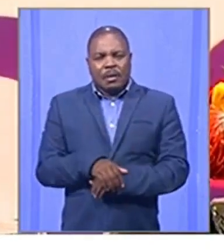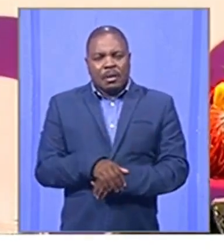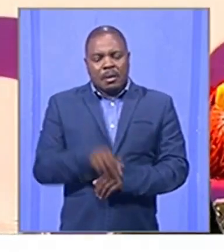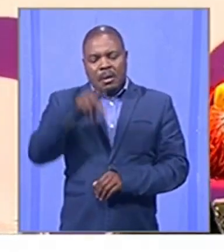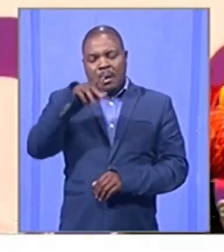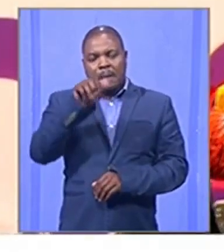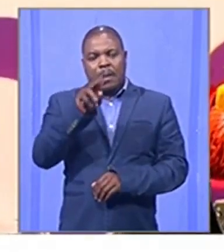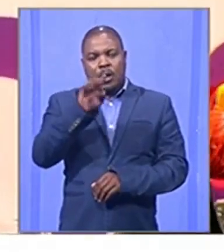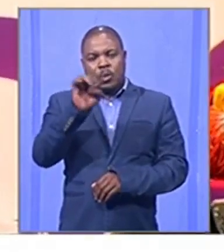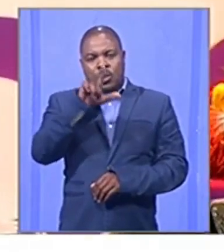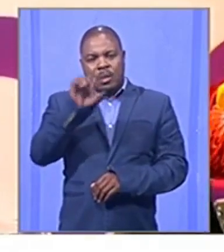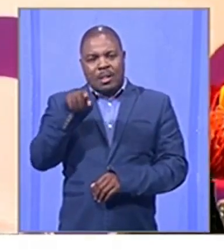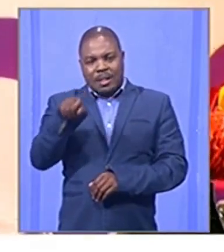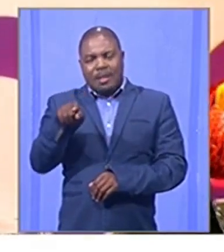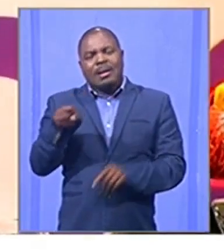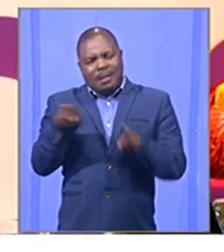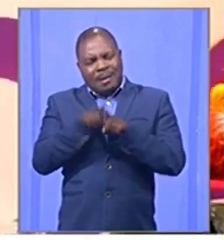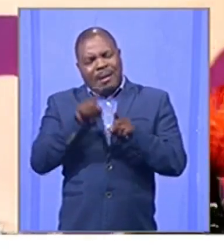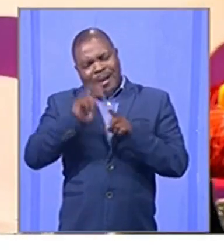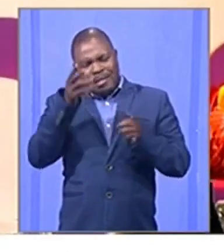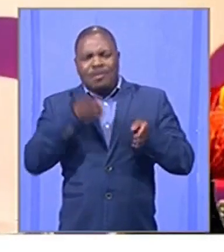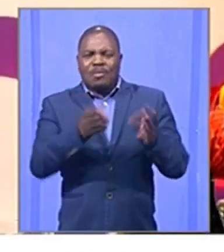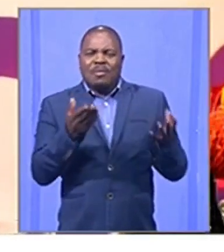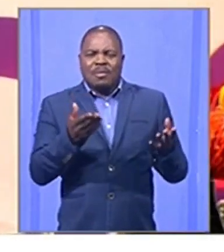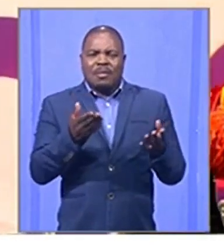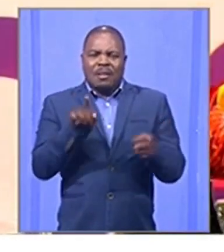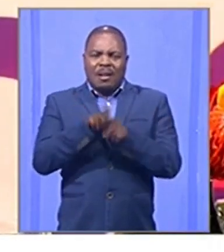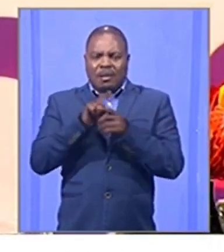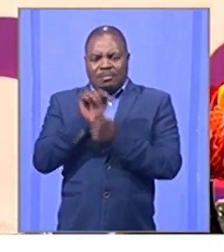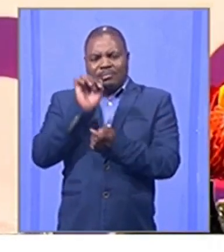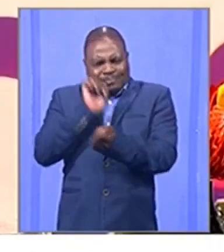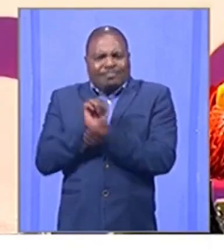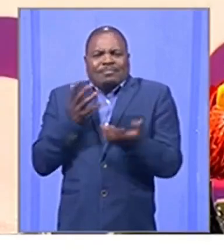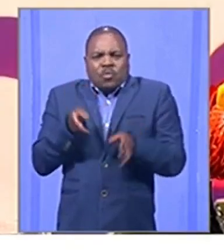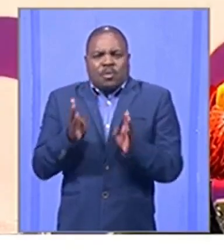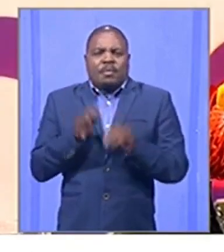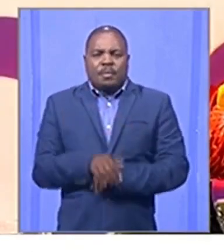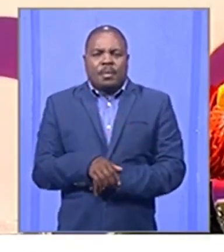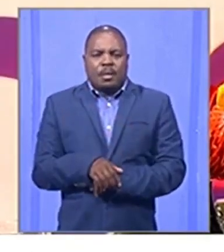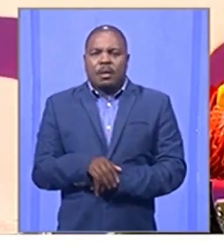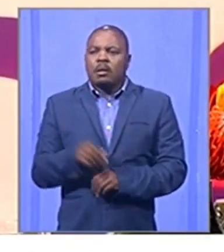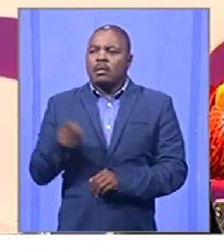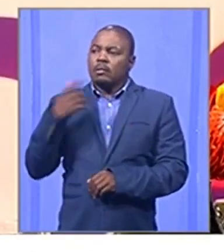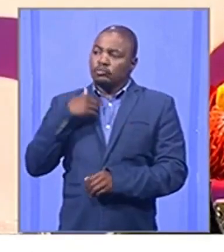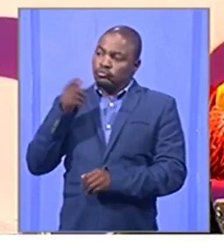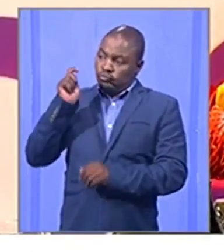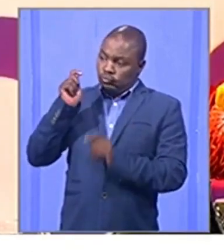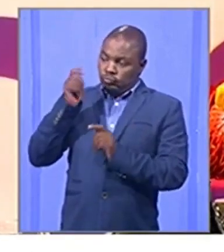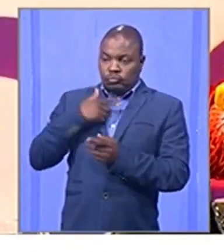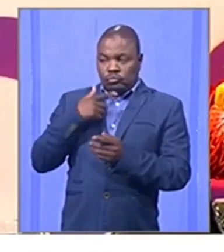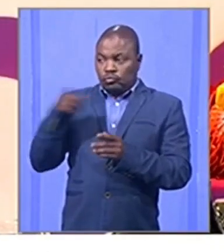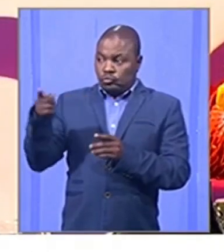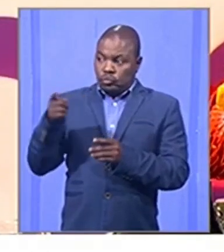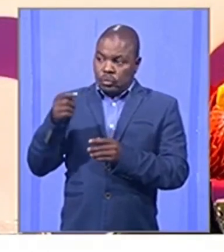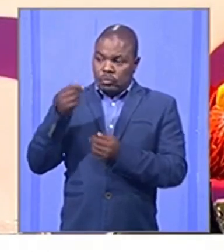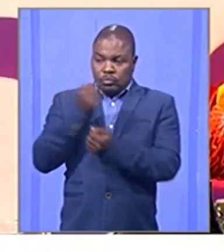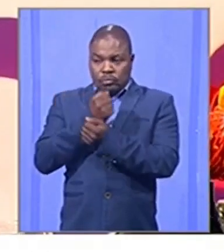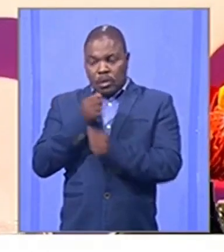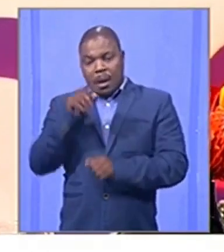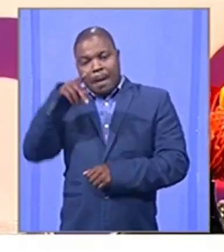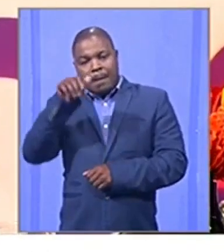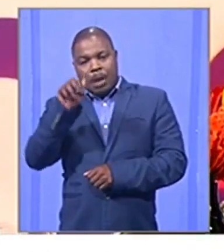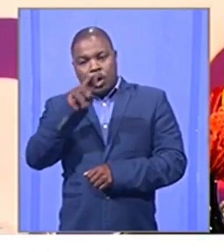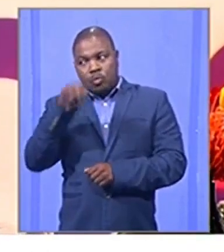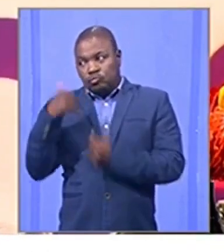parole is another form, by the way, of sentencing. When they say you are on parole, doesn't mean you are free.